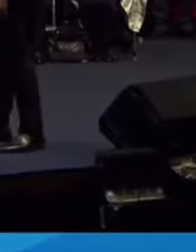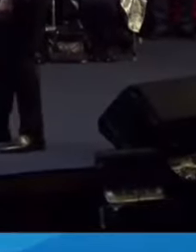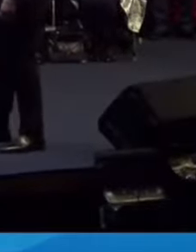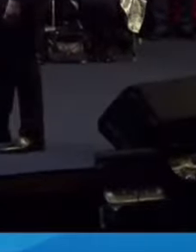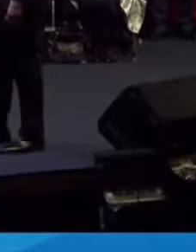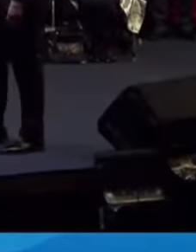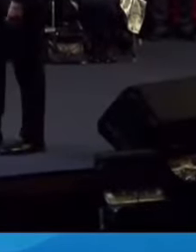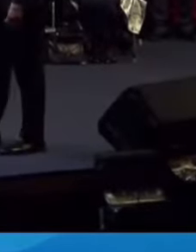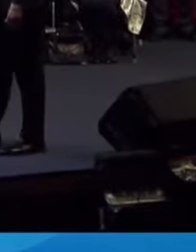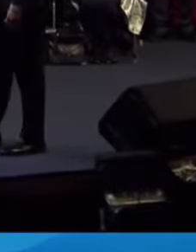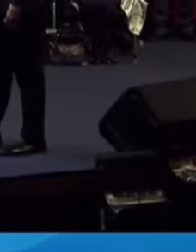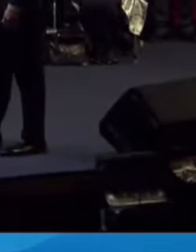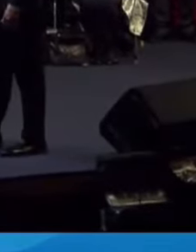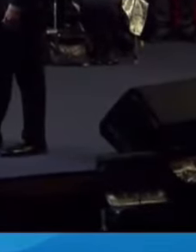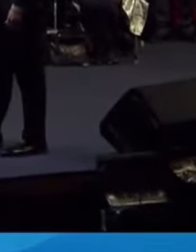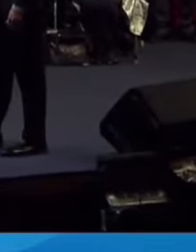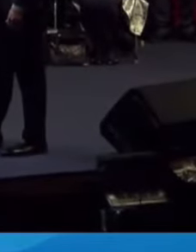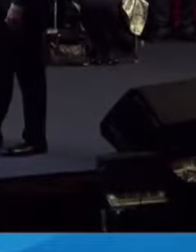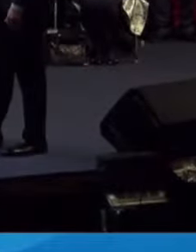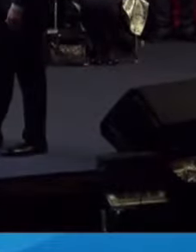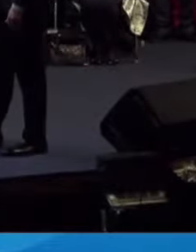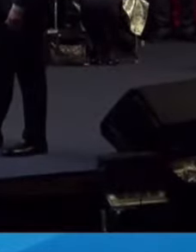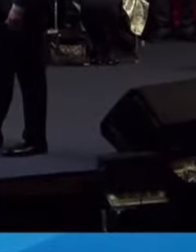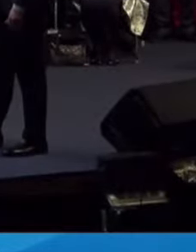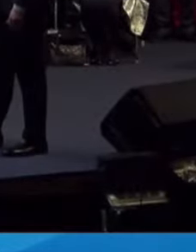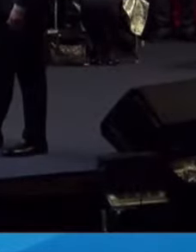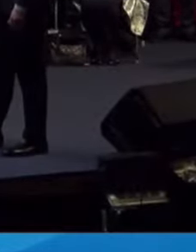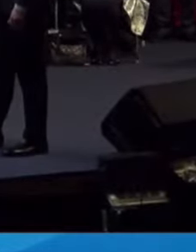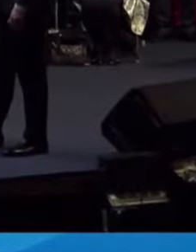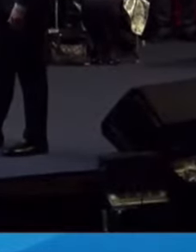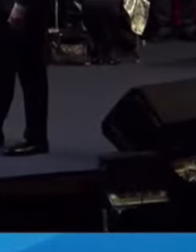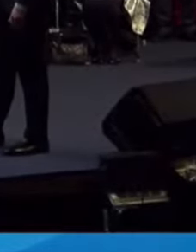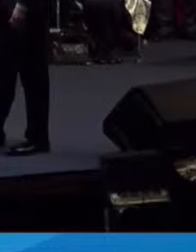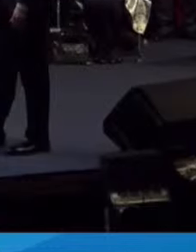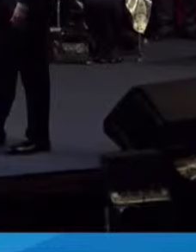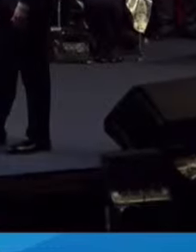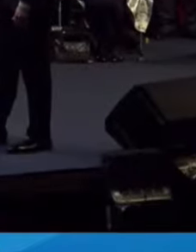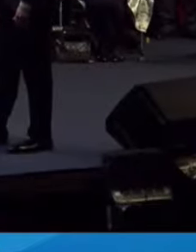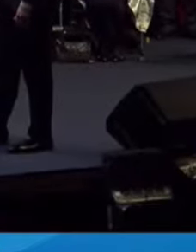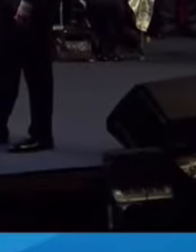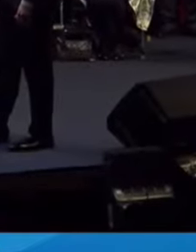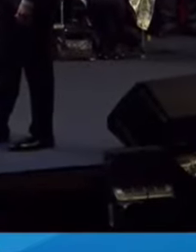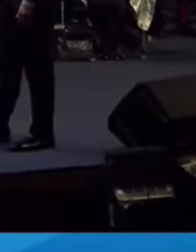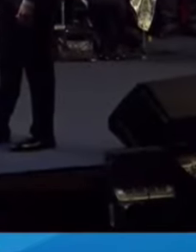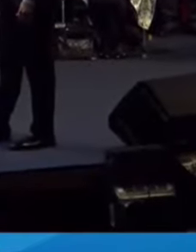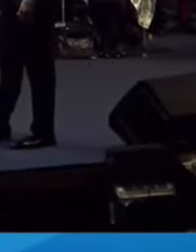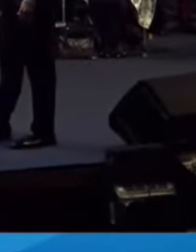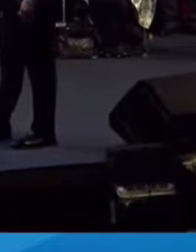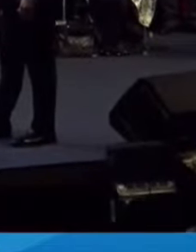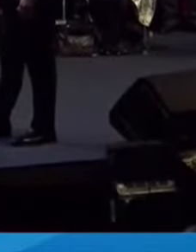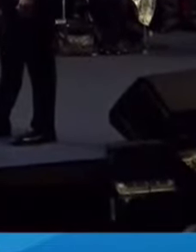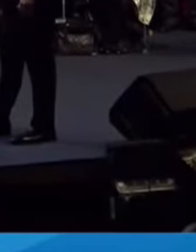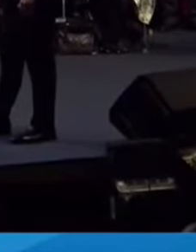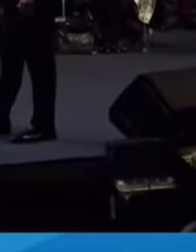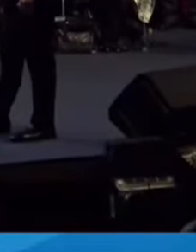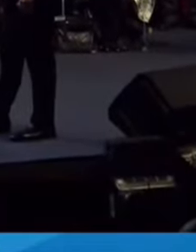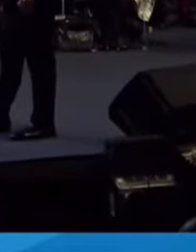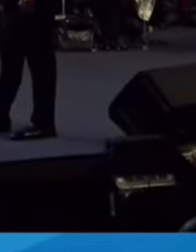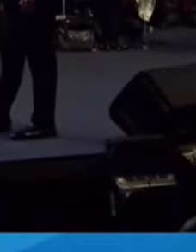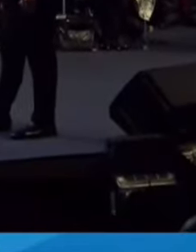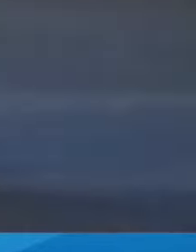not be detected so we were waiting for biopsy the all the body was swollen all over with a syndrome called